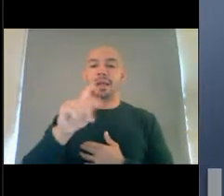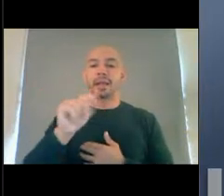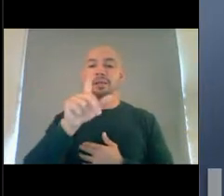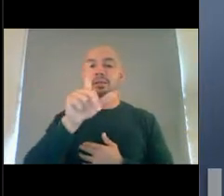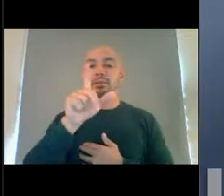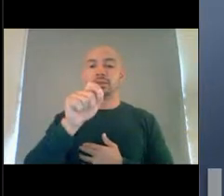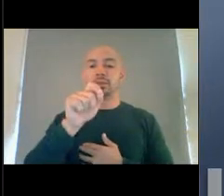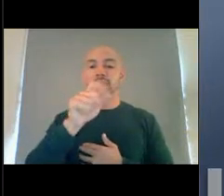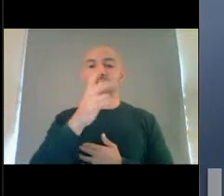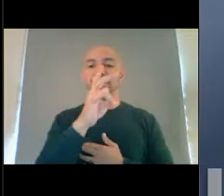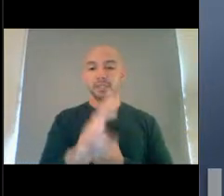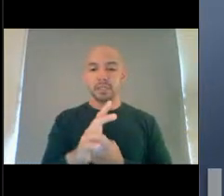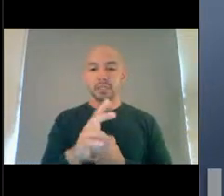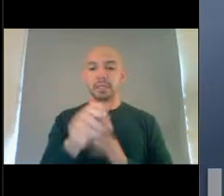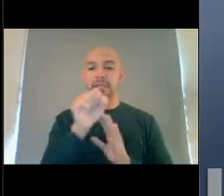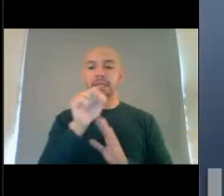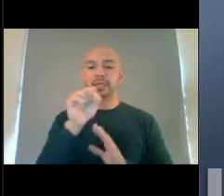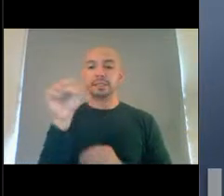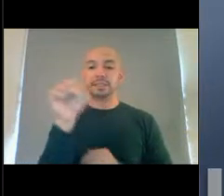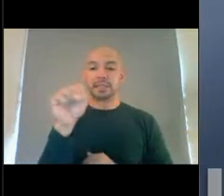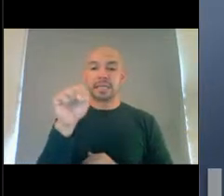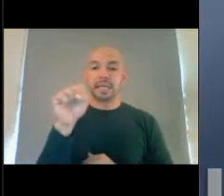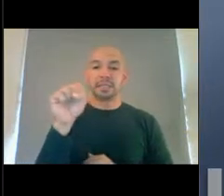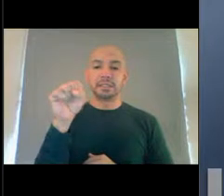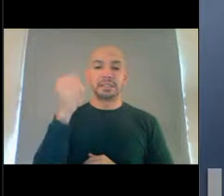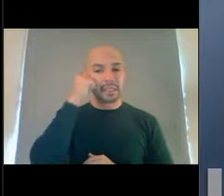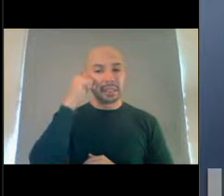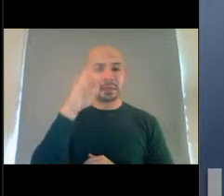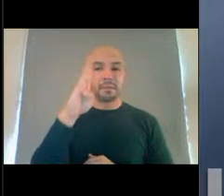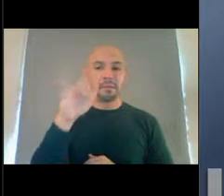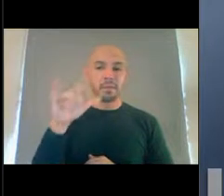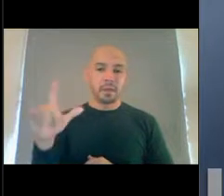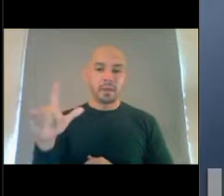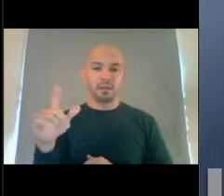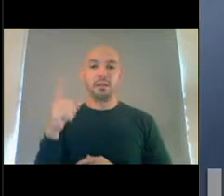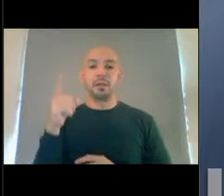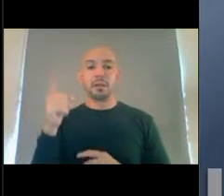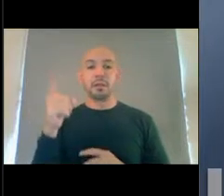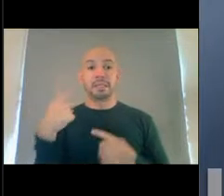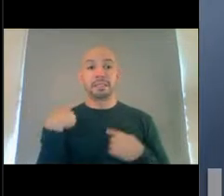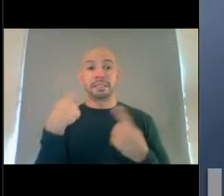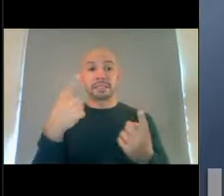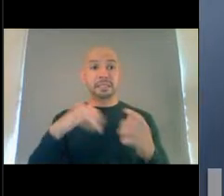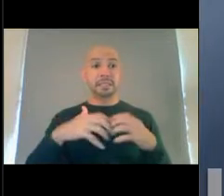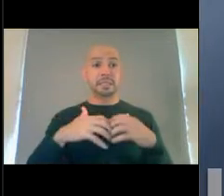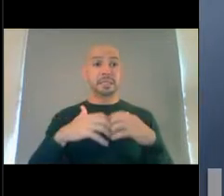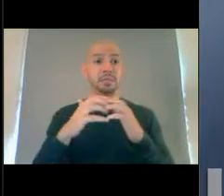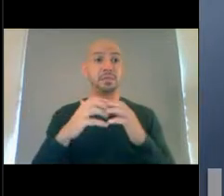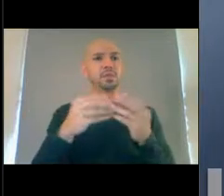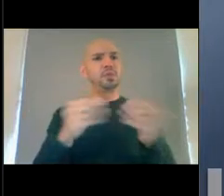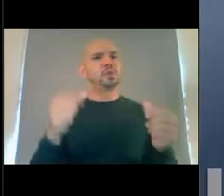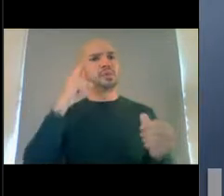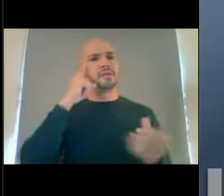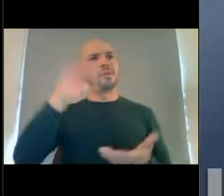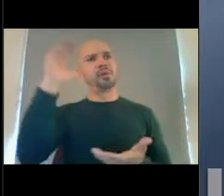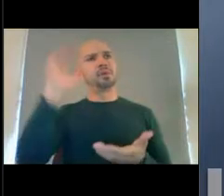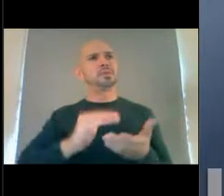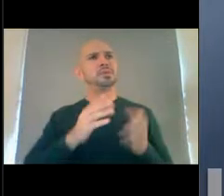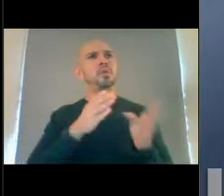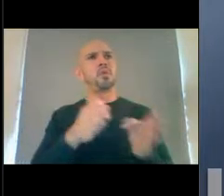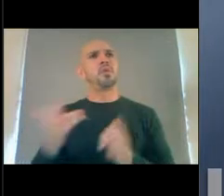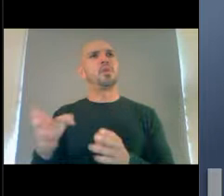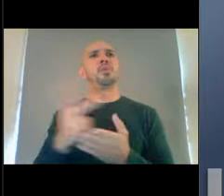collaborative and comprehensive proposals to reduce congestion since its inception the solutions for congested quarters program has allocated